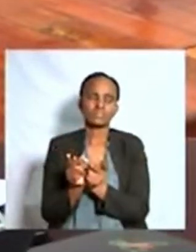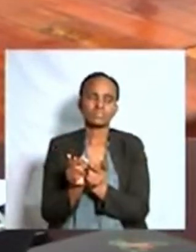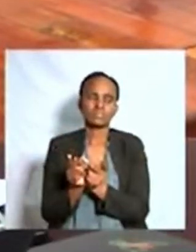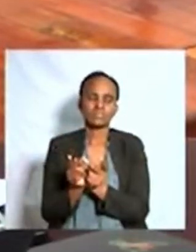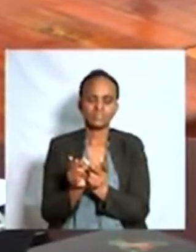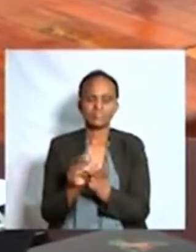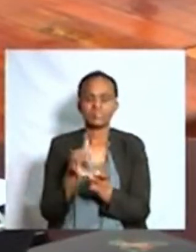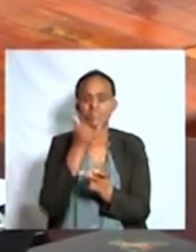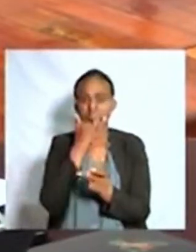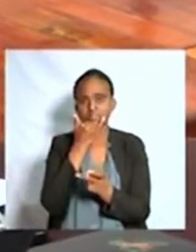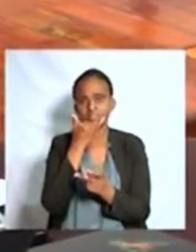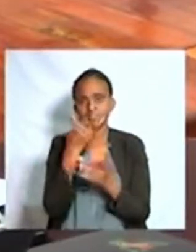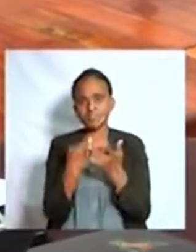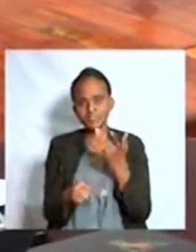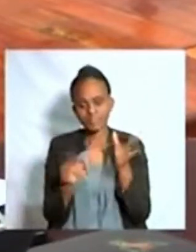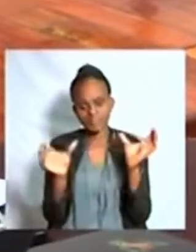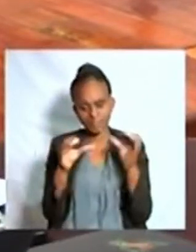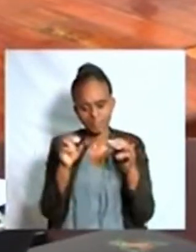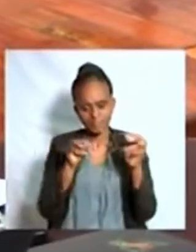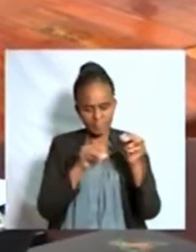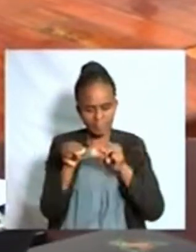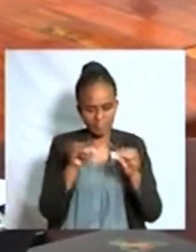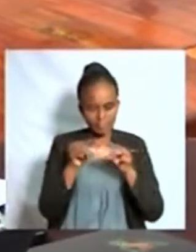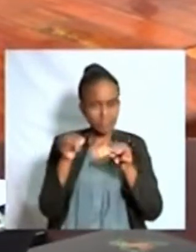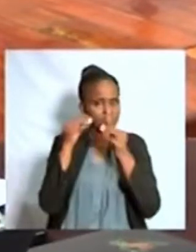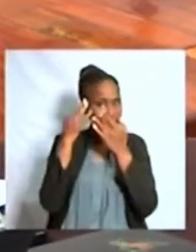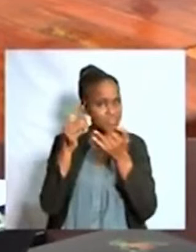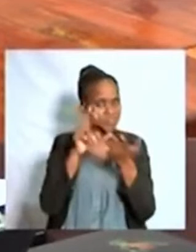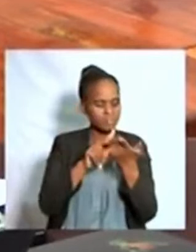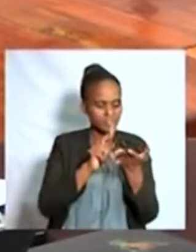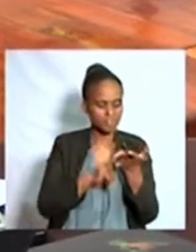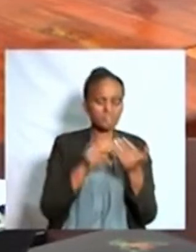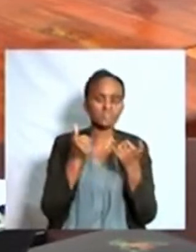Cause of the query, Council management wishes to report that it